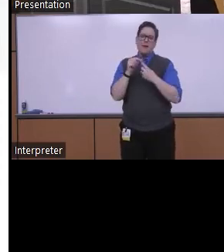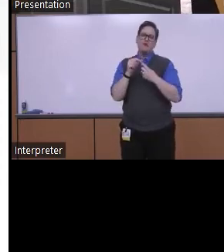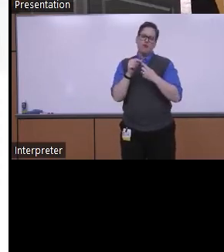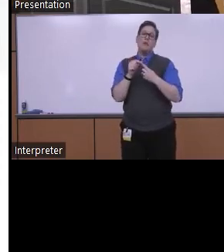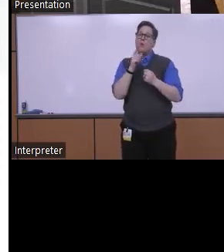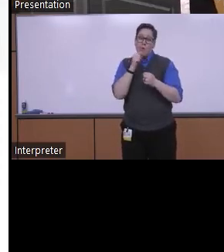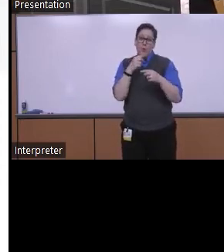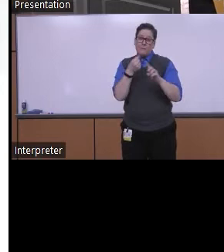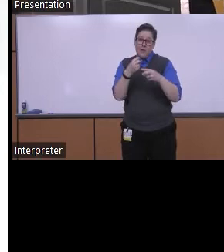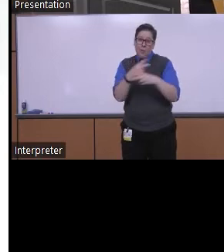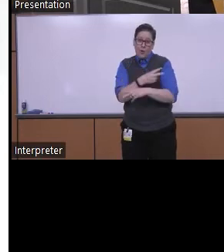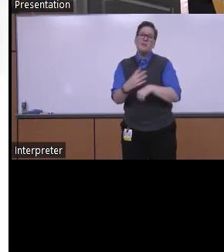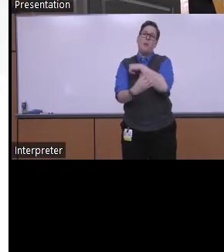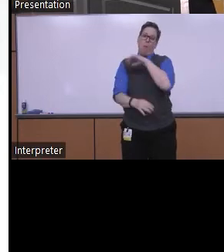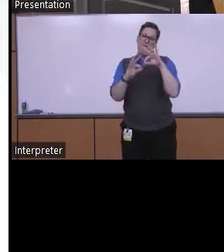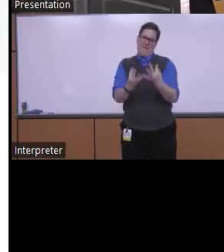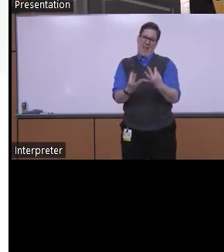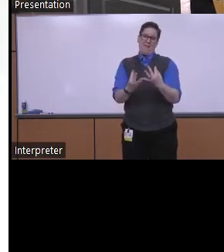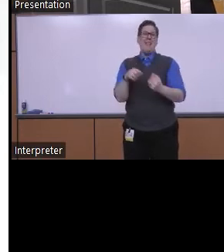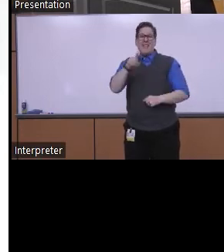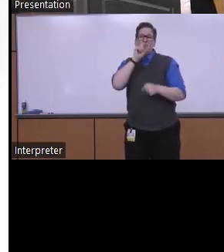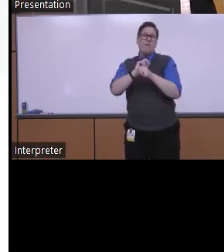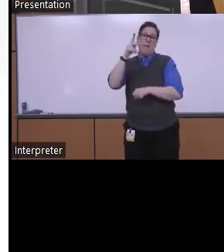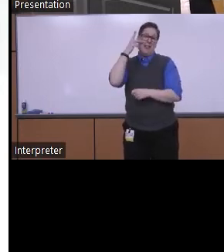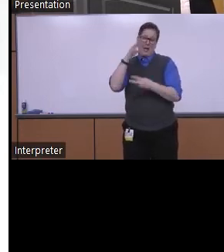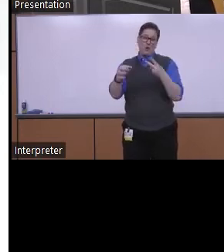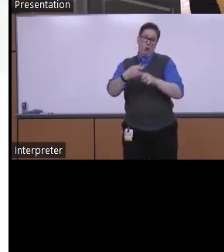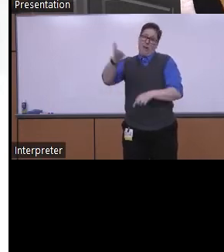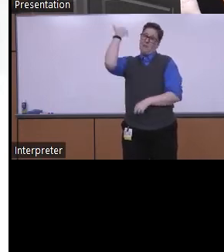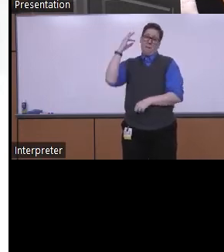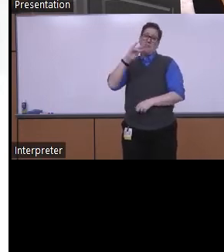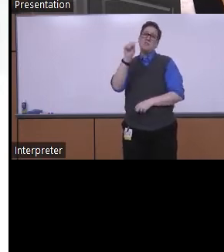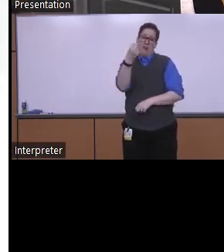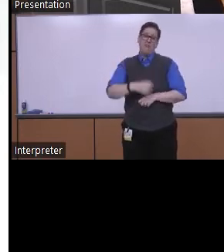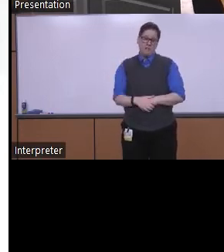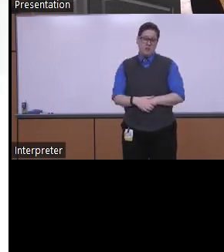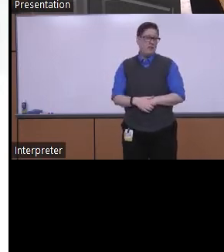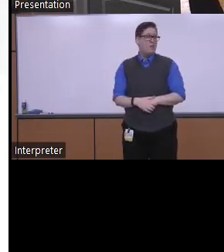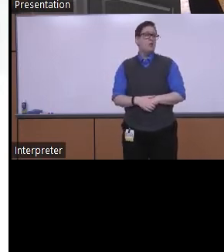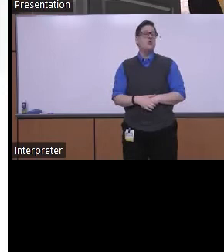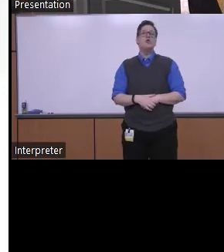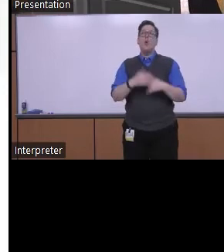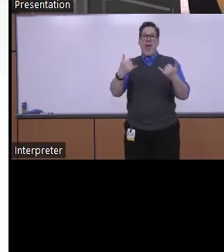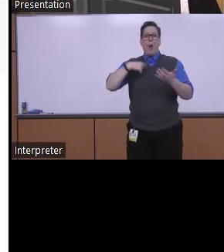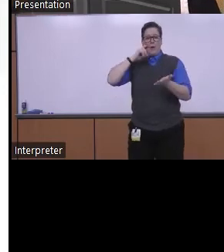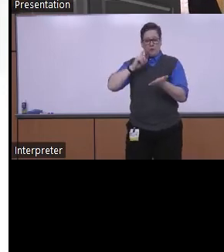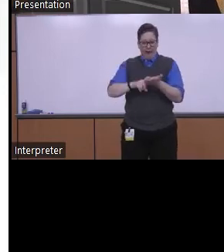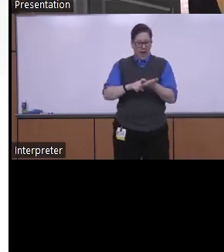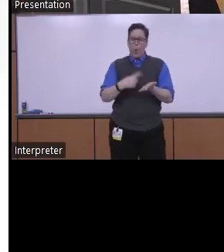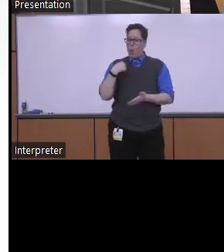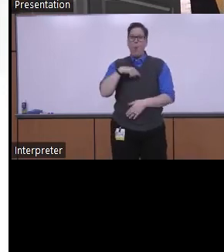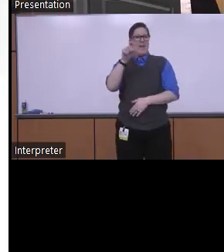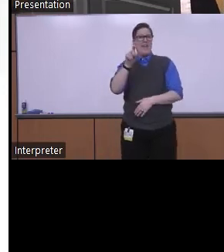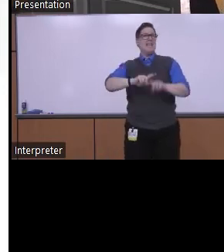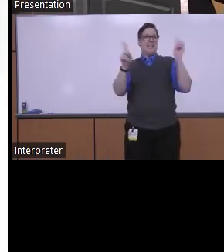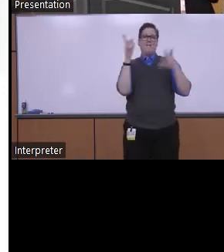is a primary political choice forged in the 1970s and onwards. So recognizing that lets us say, we can and should make